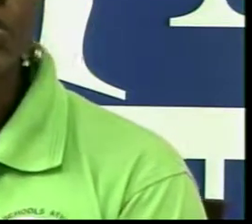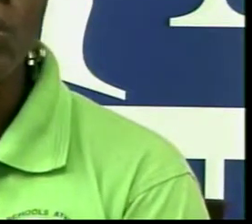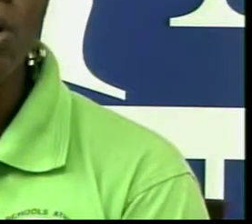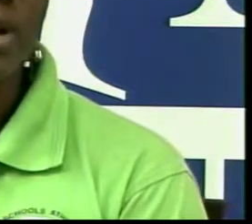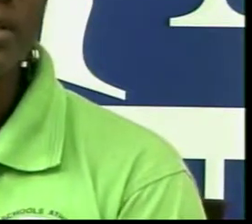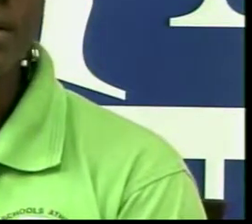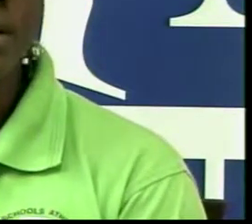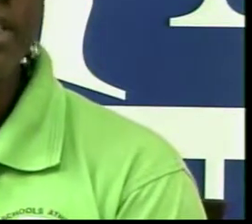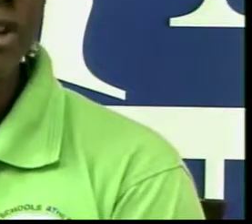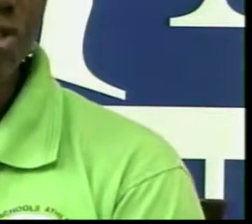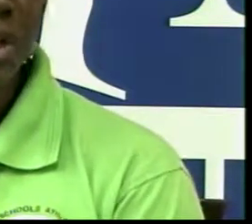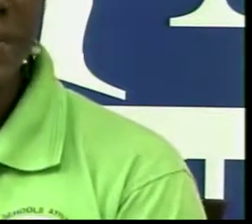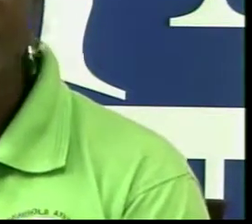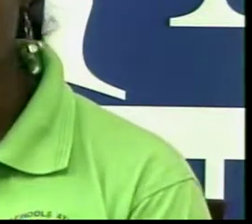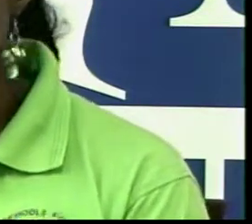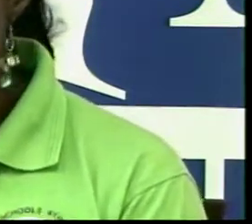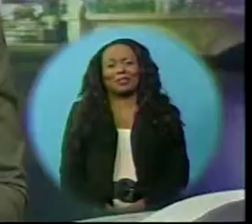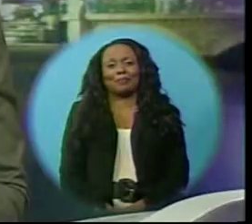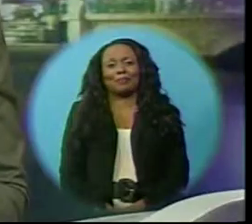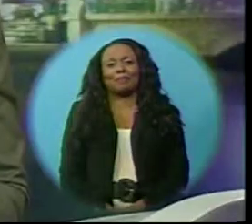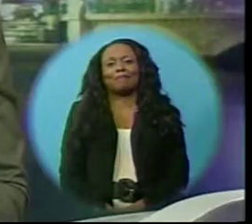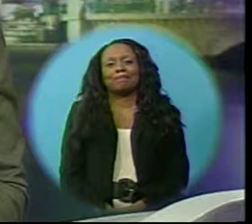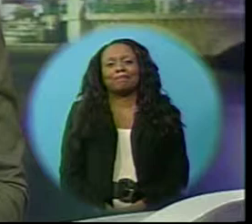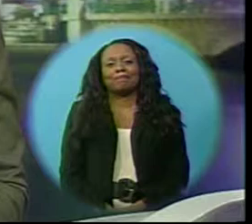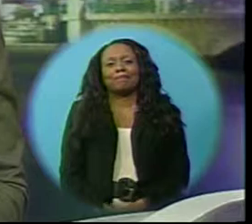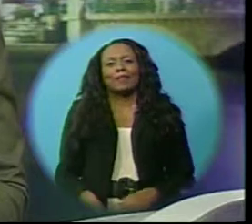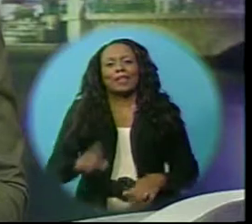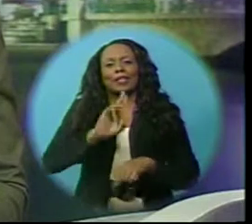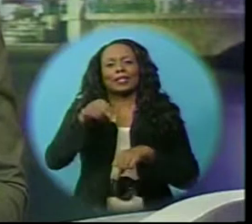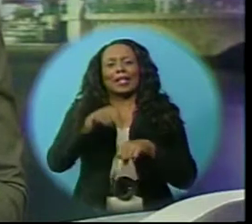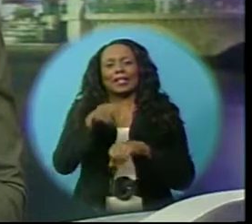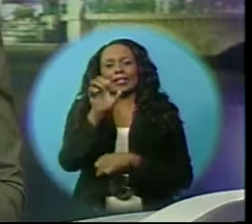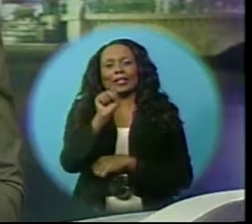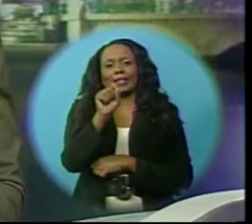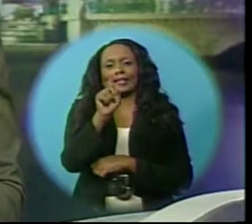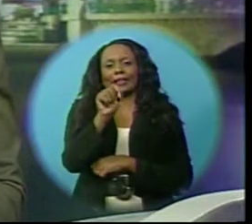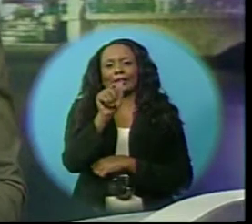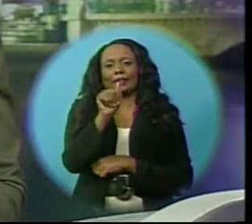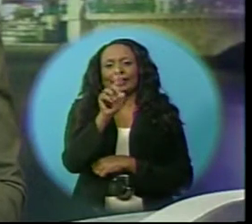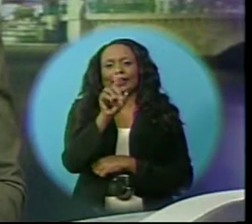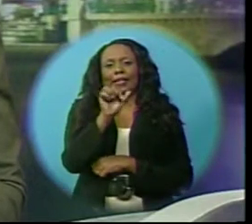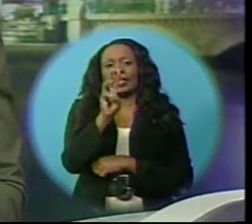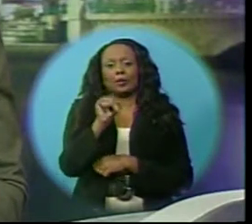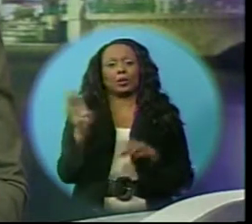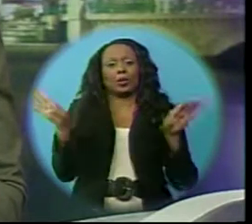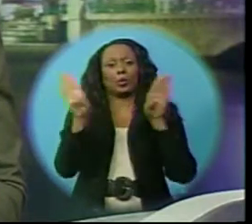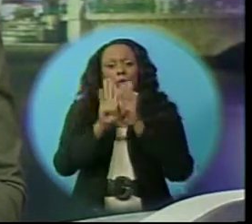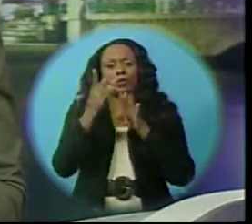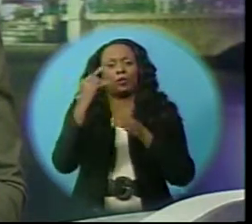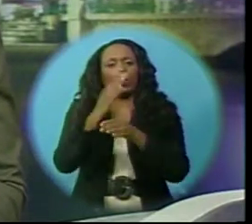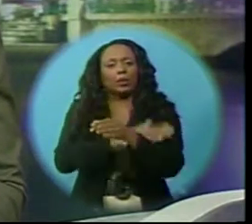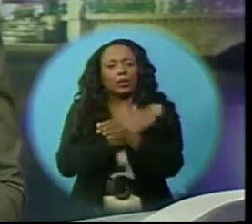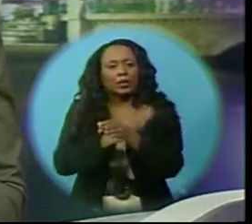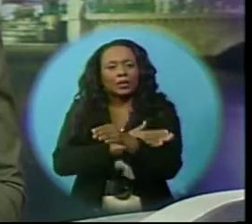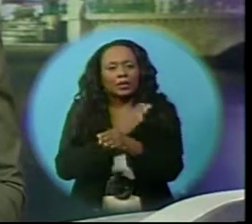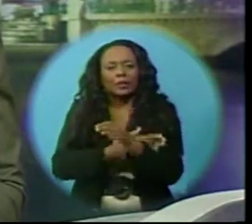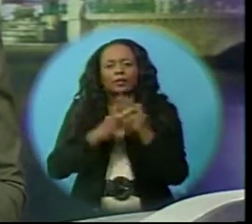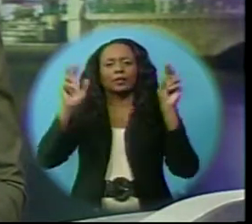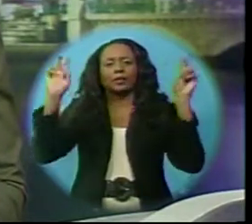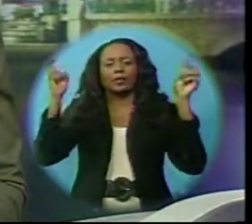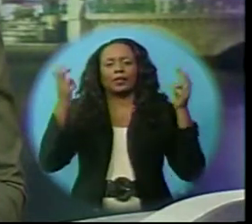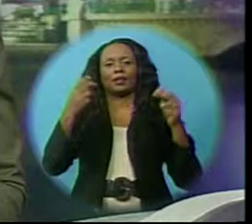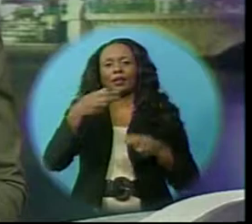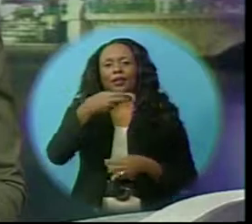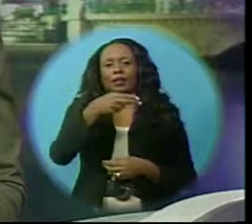hard towards their dreams. With the National Stadium currently closed to renovation, the Hall of Fame, which will be